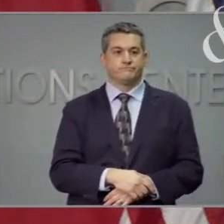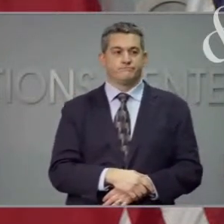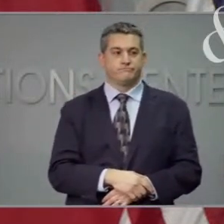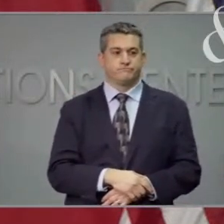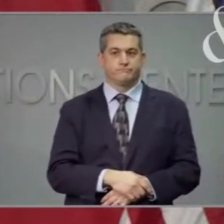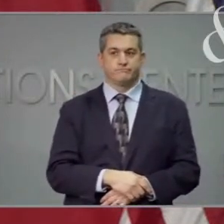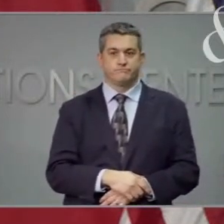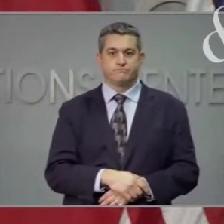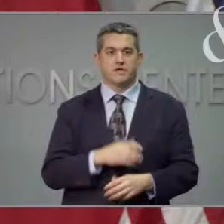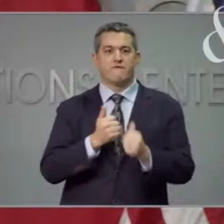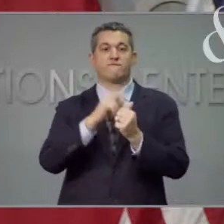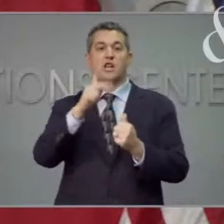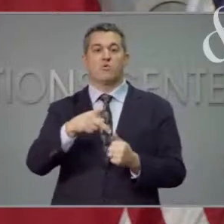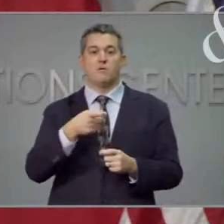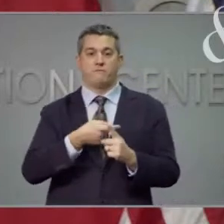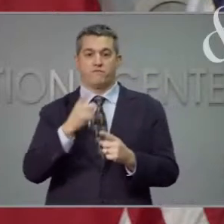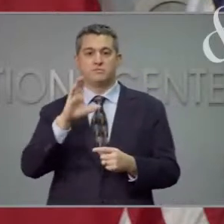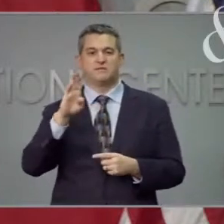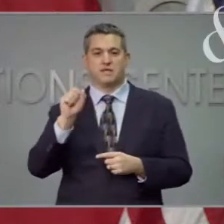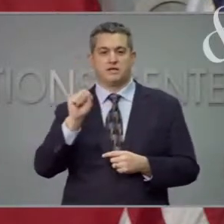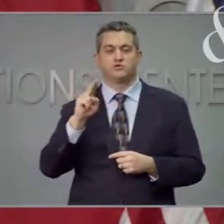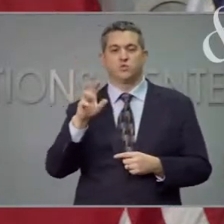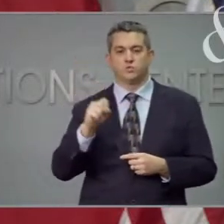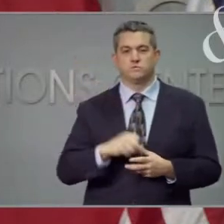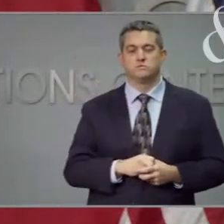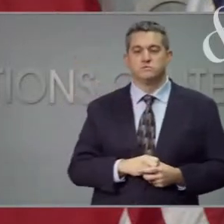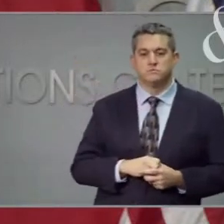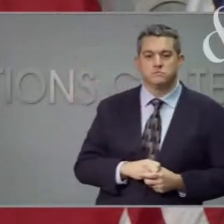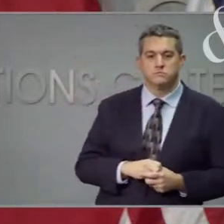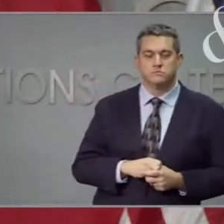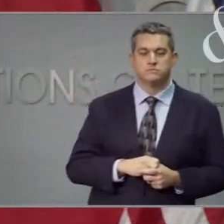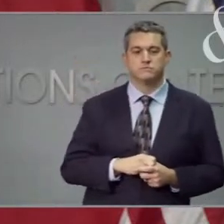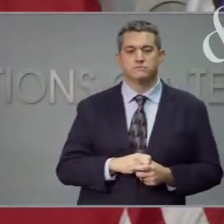We have a follow-up from Lecrae Mitchell, CBS News.